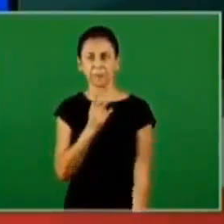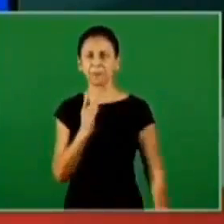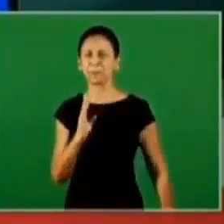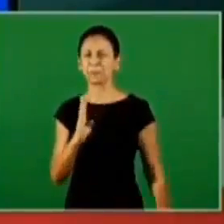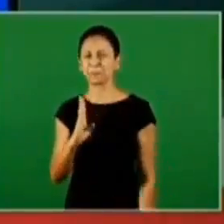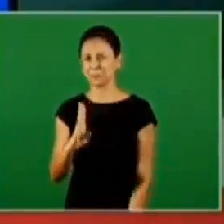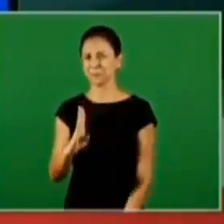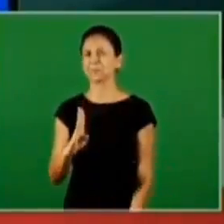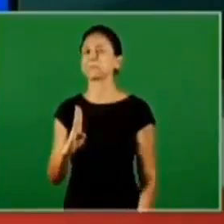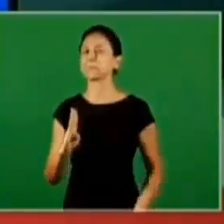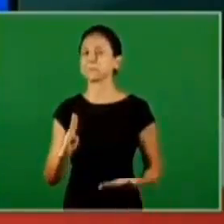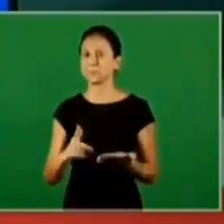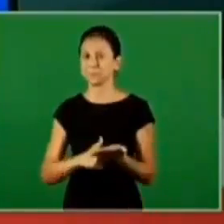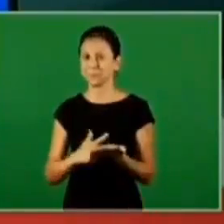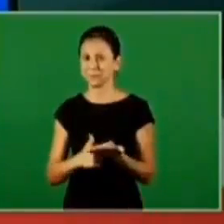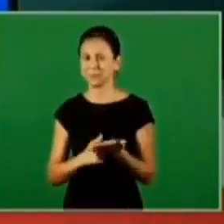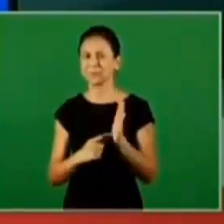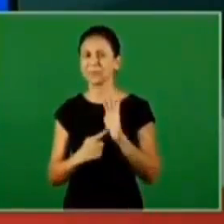of Hebrew.